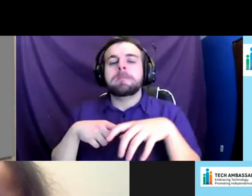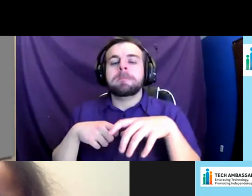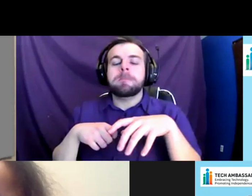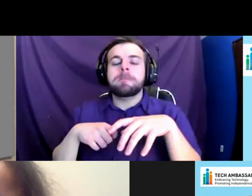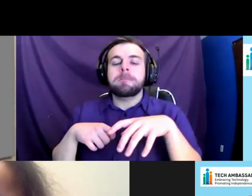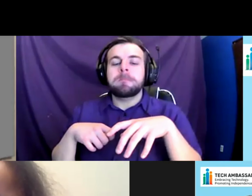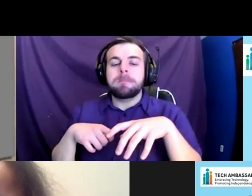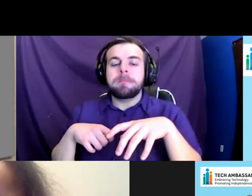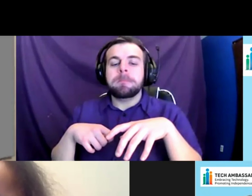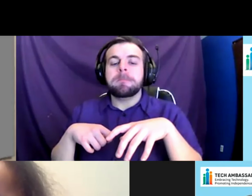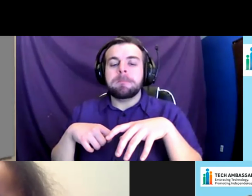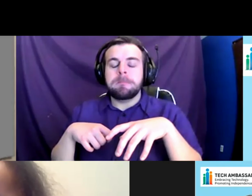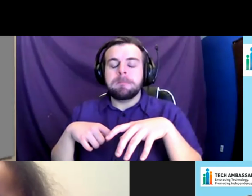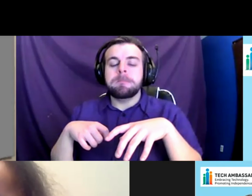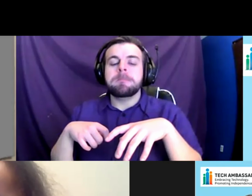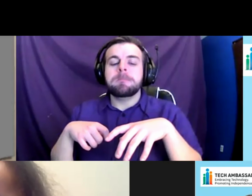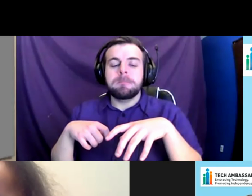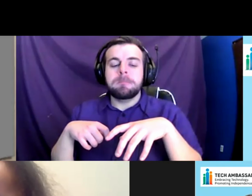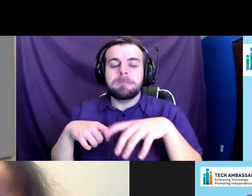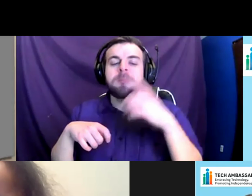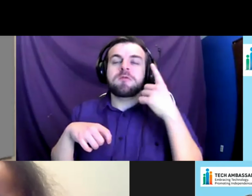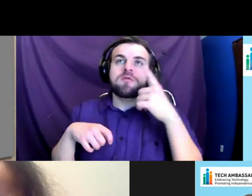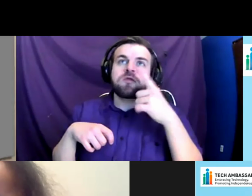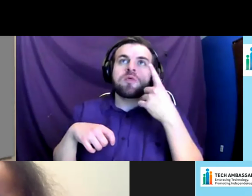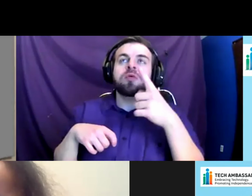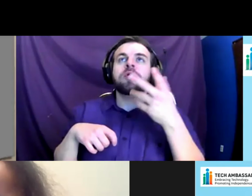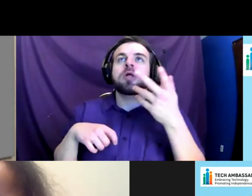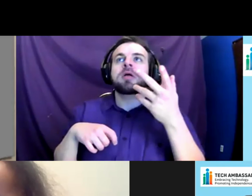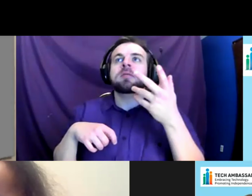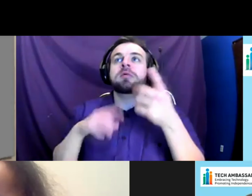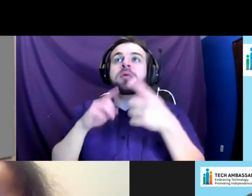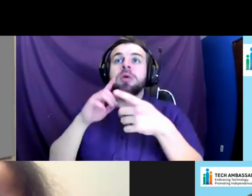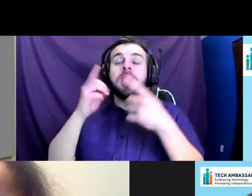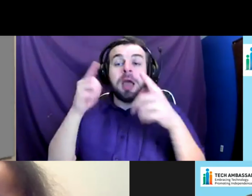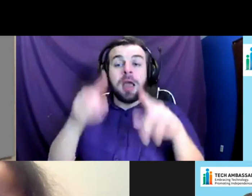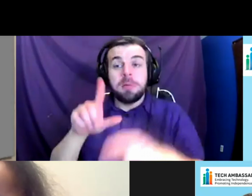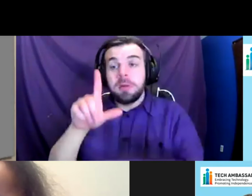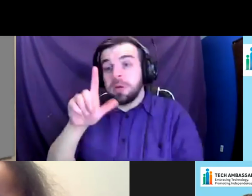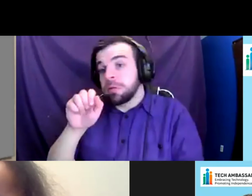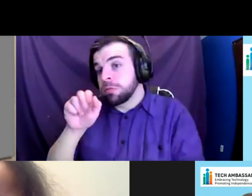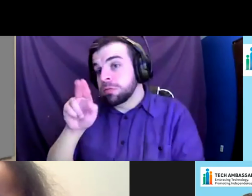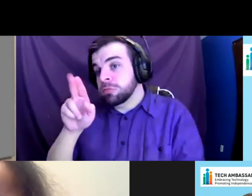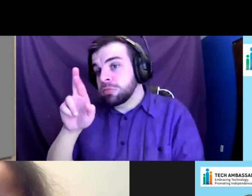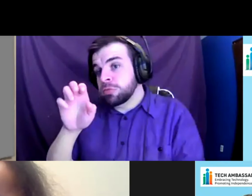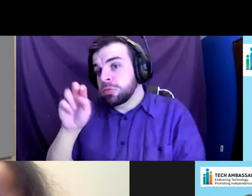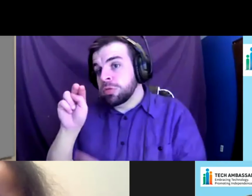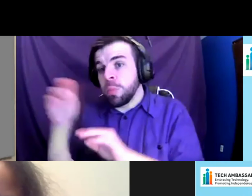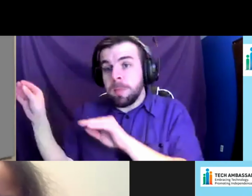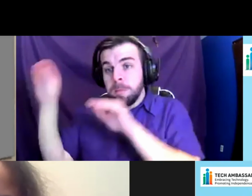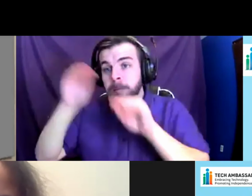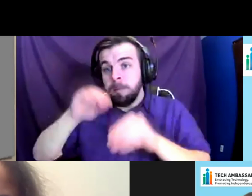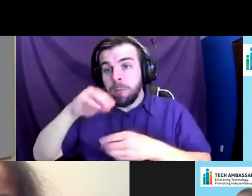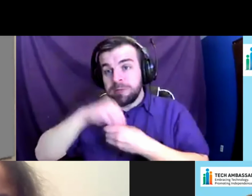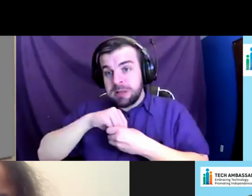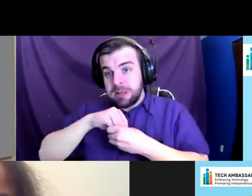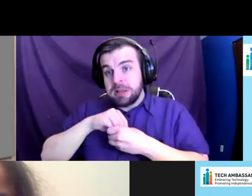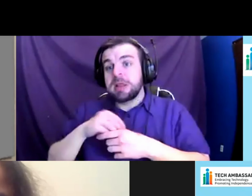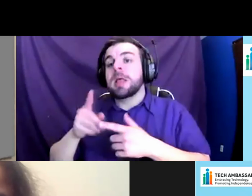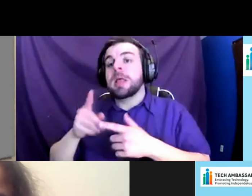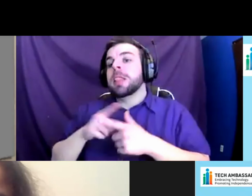like, when Lauren moves in, we both can, like, control